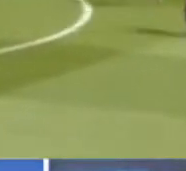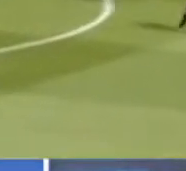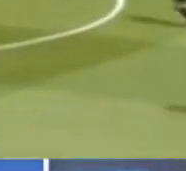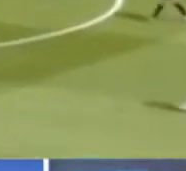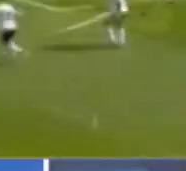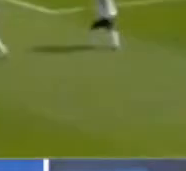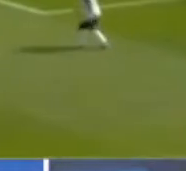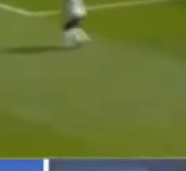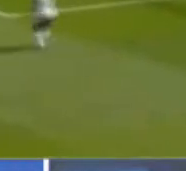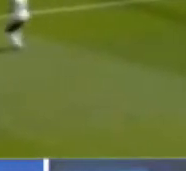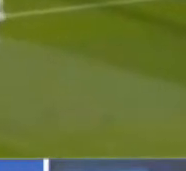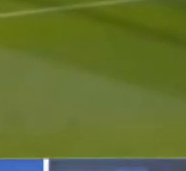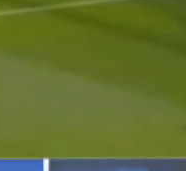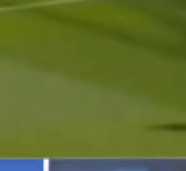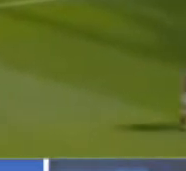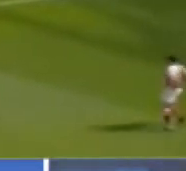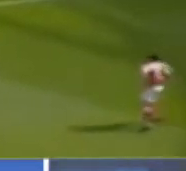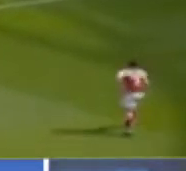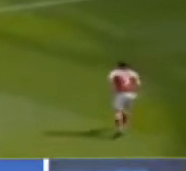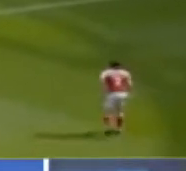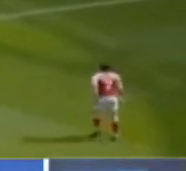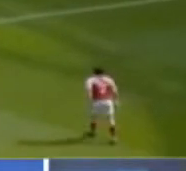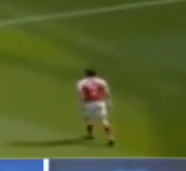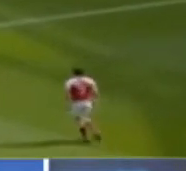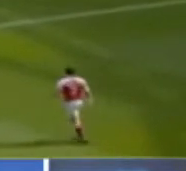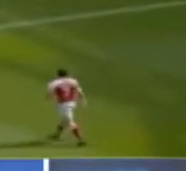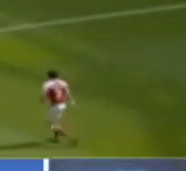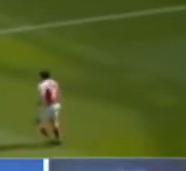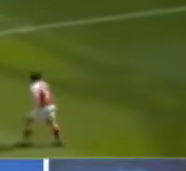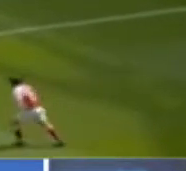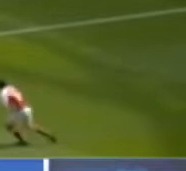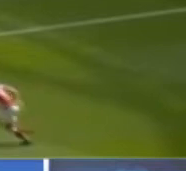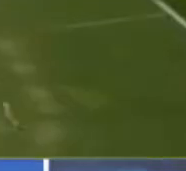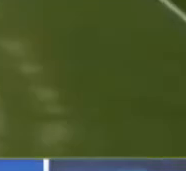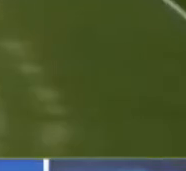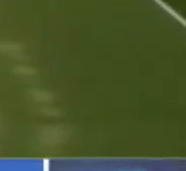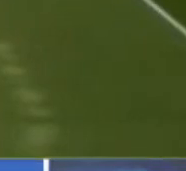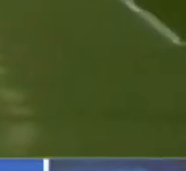Reed, not a bad ball. Now Lacazette, Smith Rowe, it's Lacazette again.